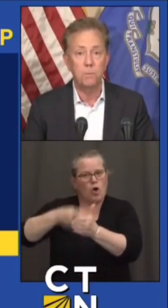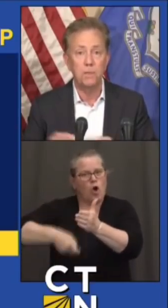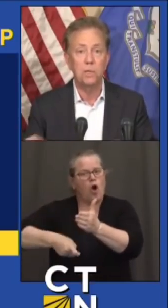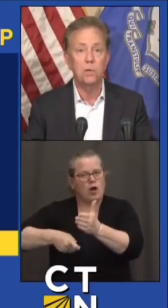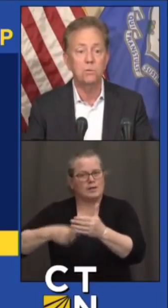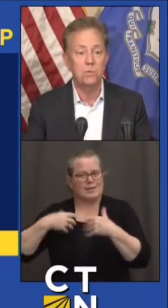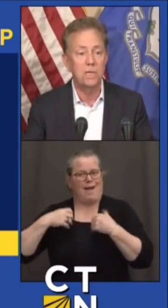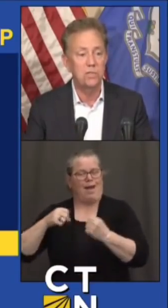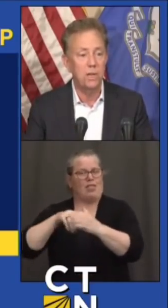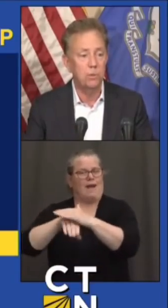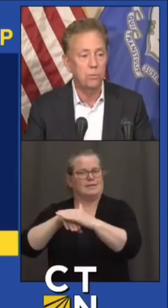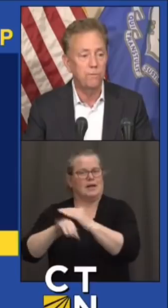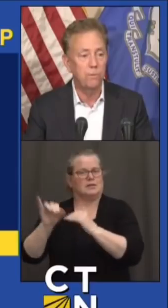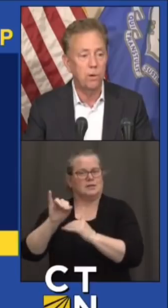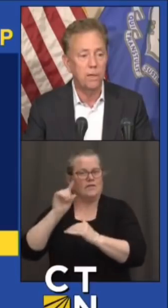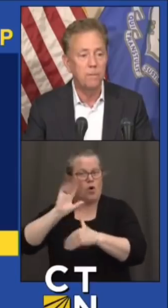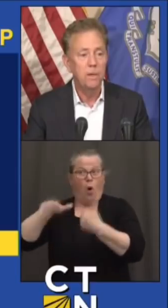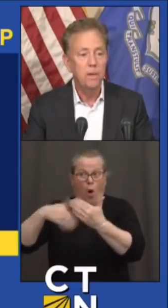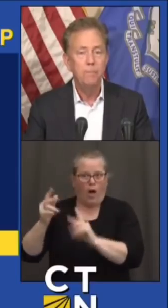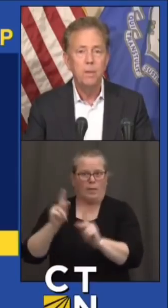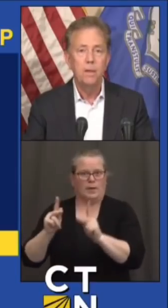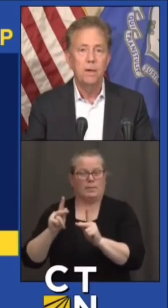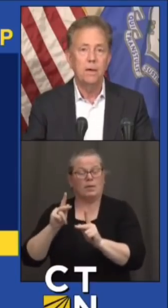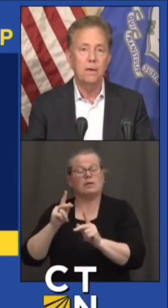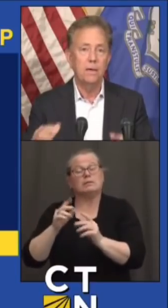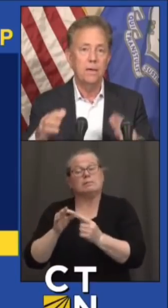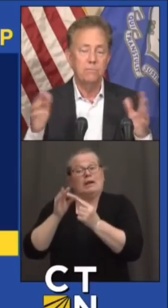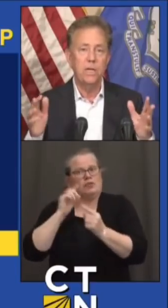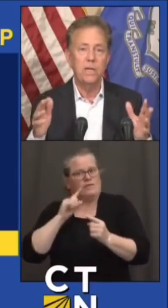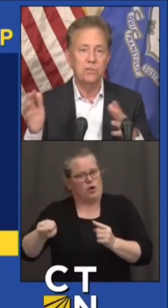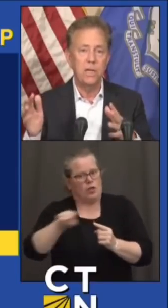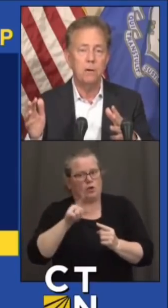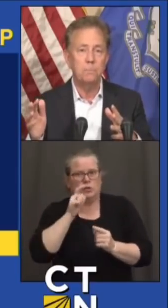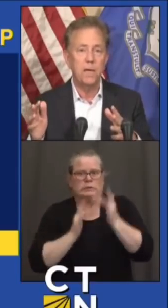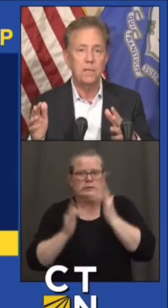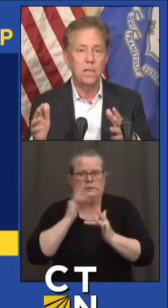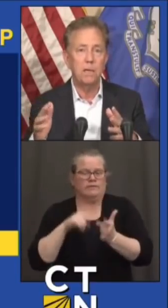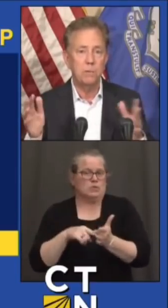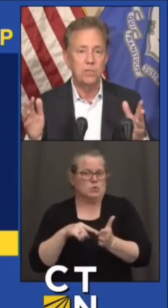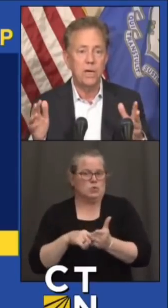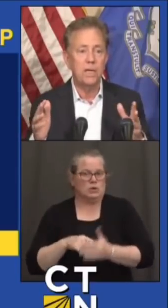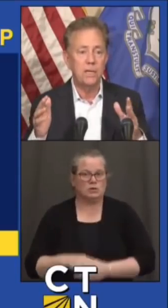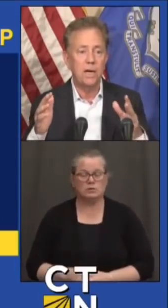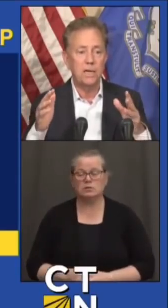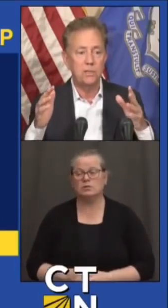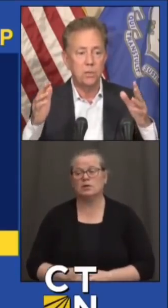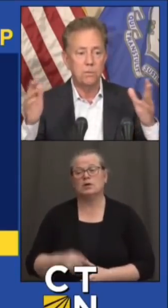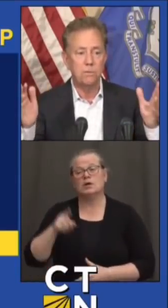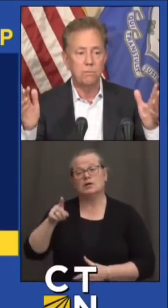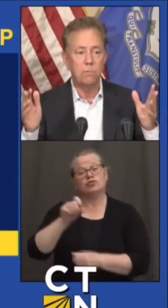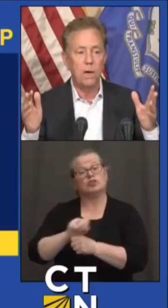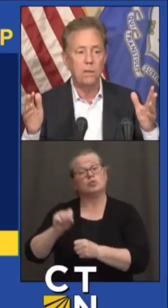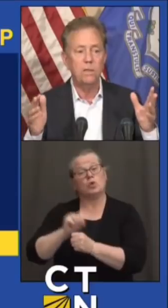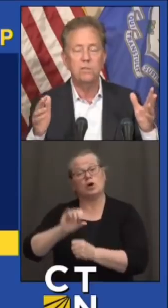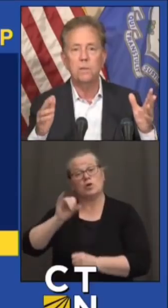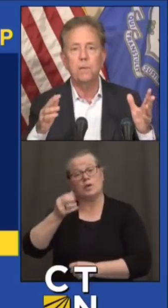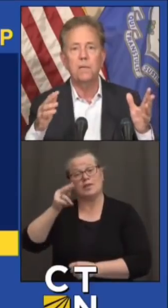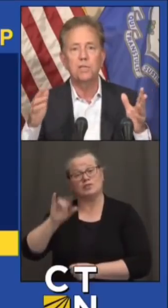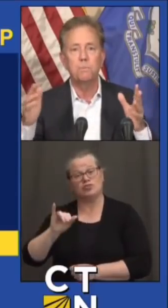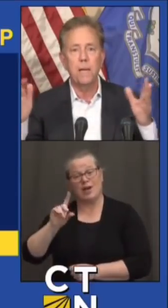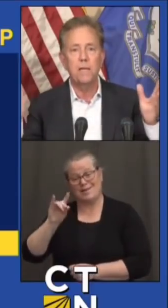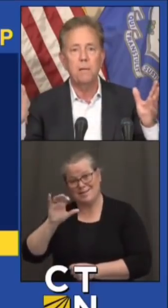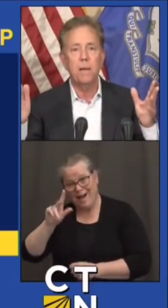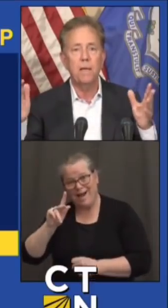people, especially those least able to afford it. And she has helped take the lead with Johnny Doc in terms of, rather than